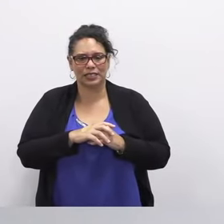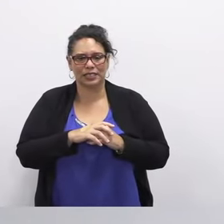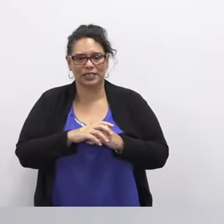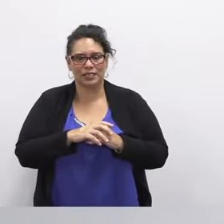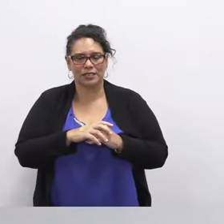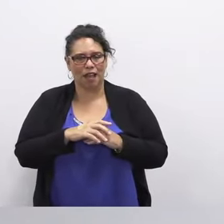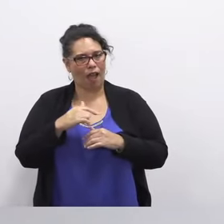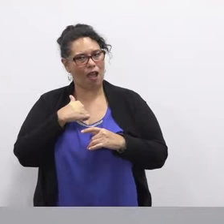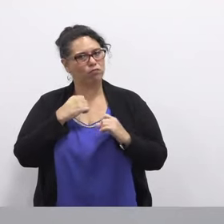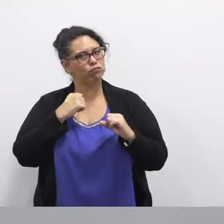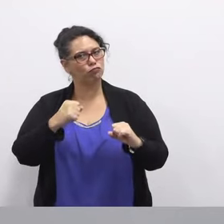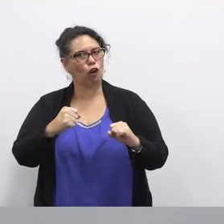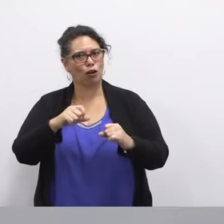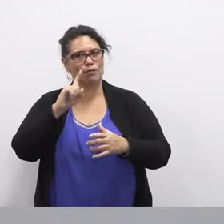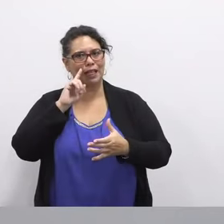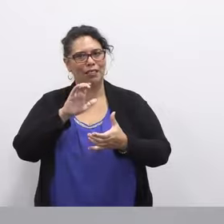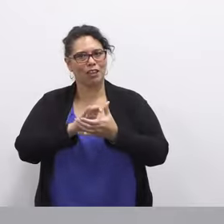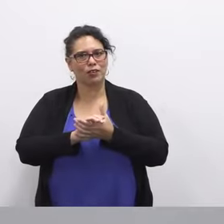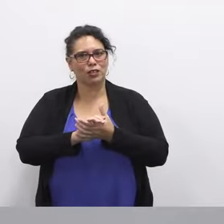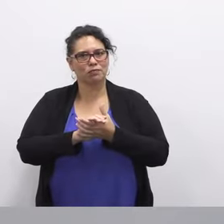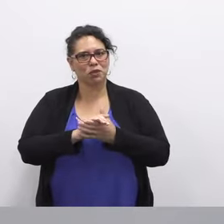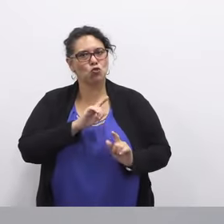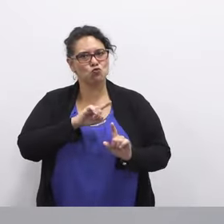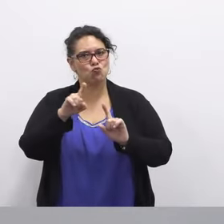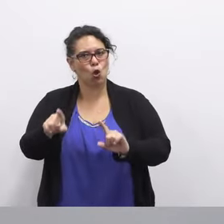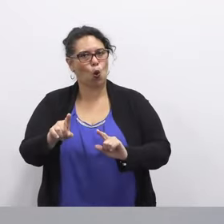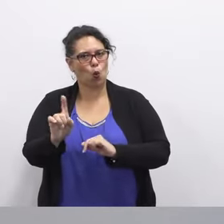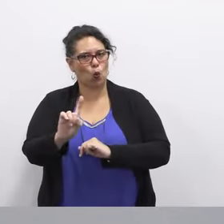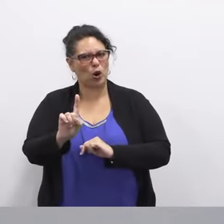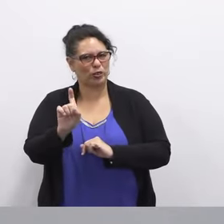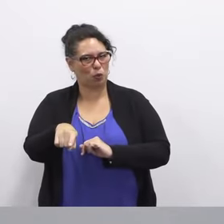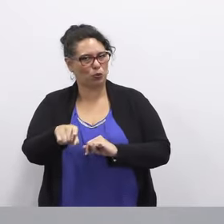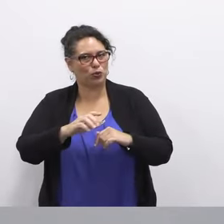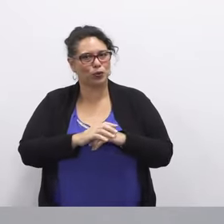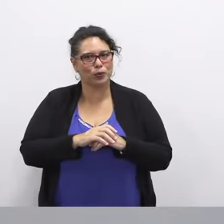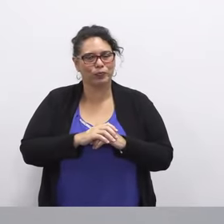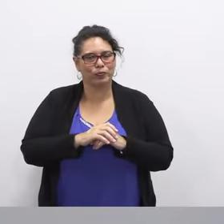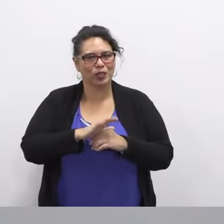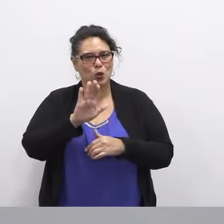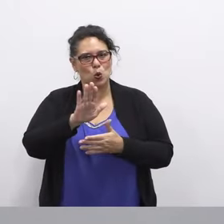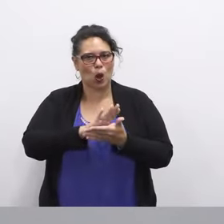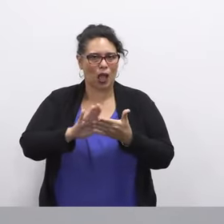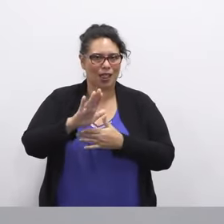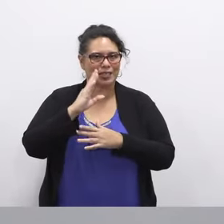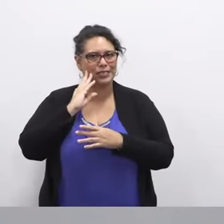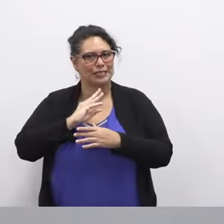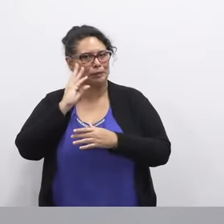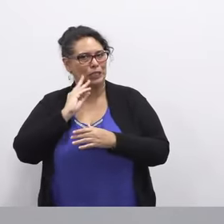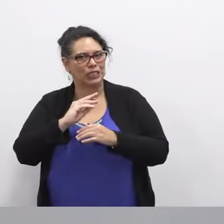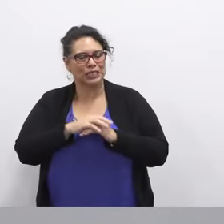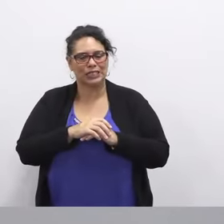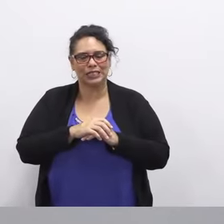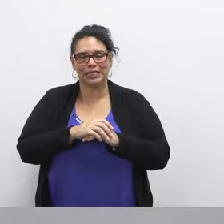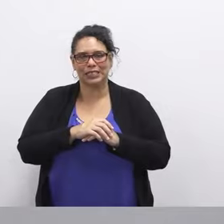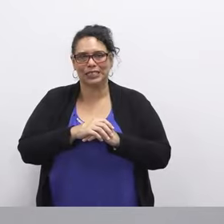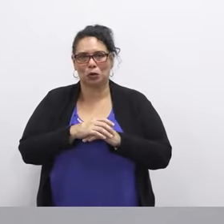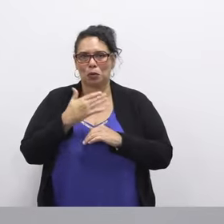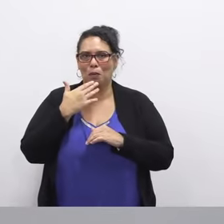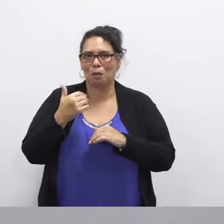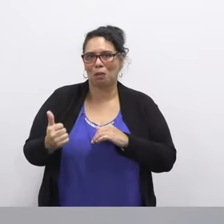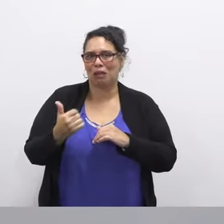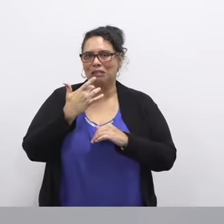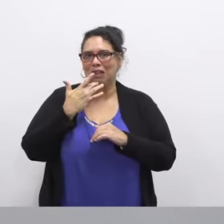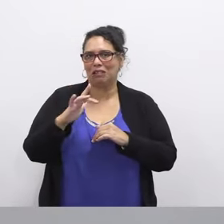I'm a firm believer that you end up where you're supposed to be in your college experience. So best of luck with picking